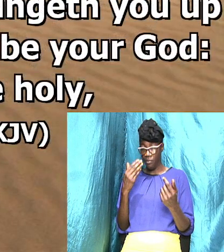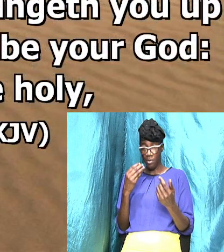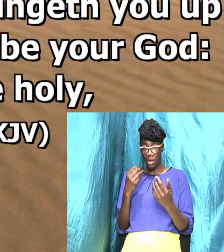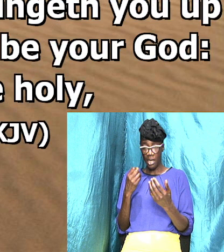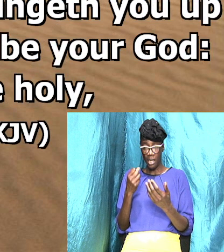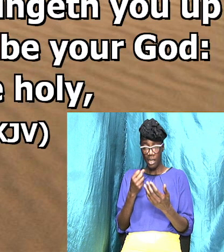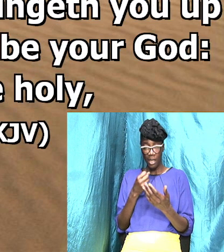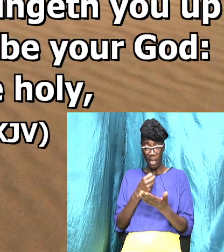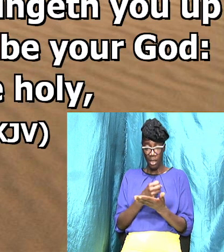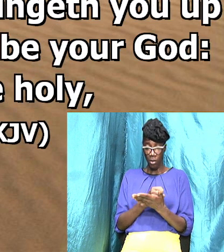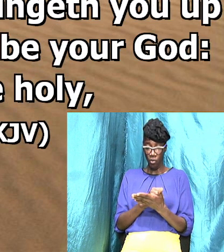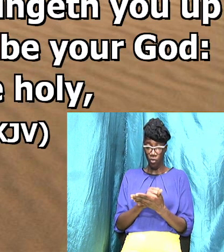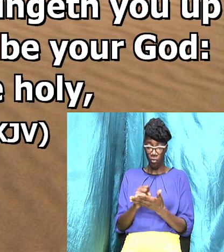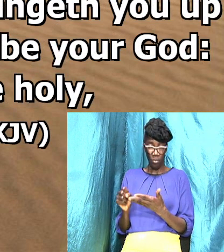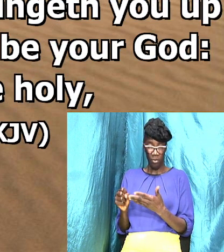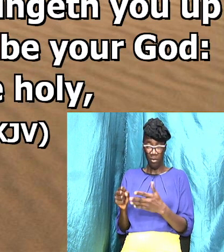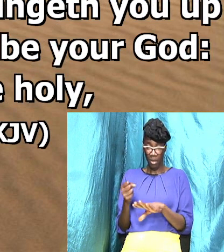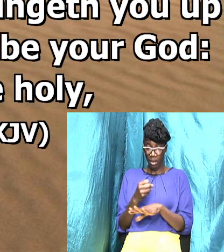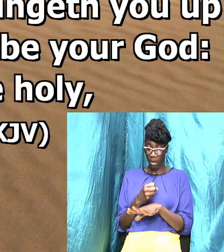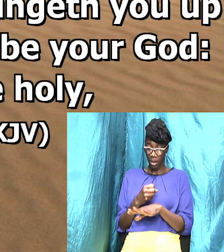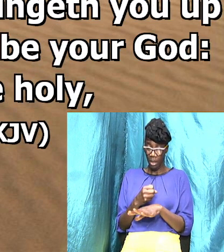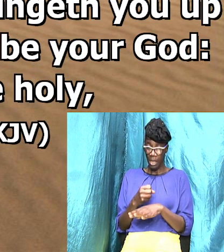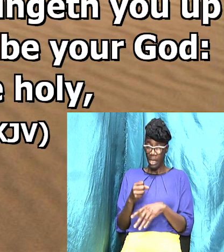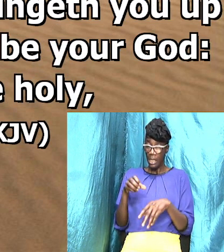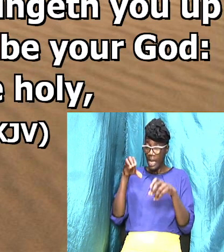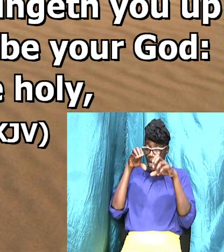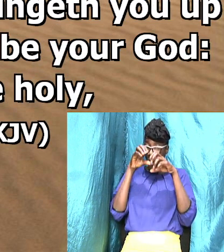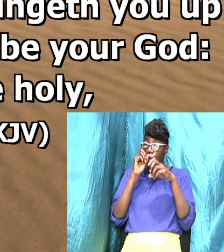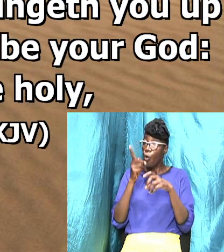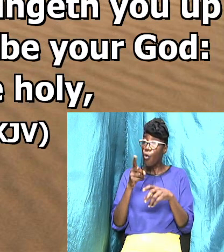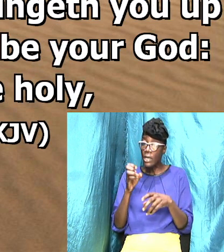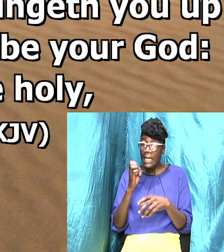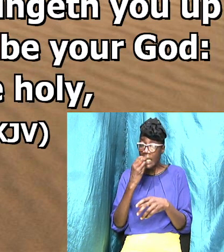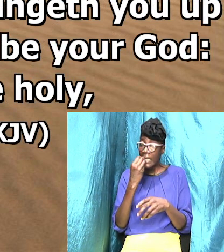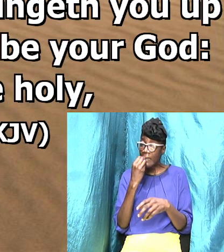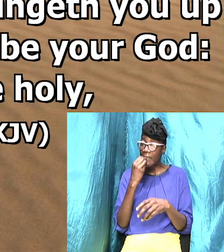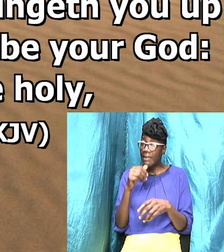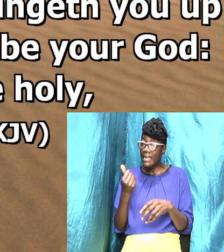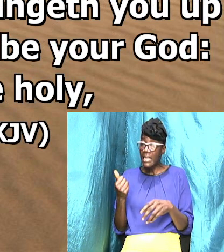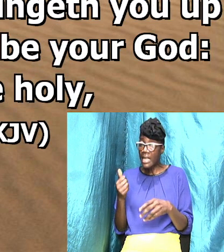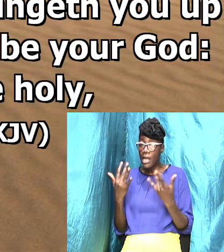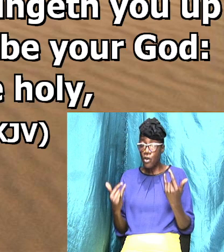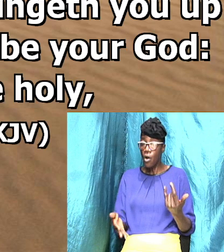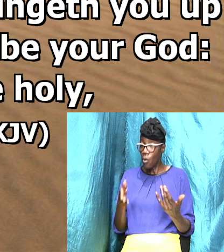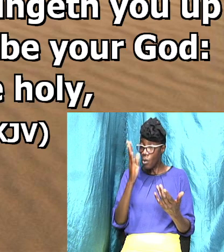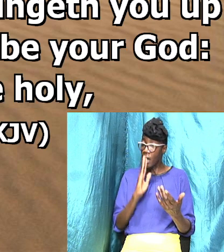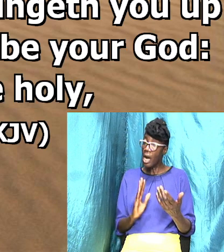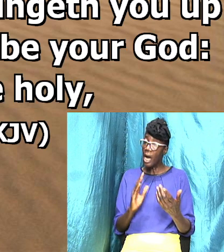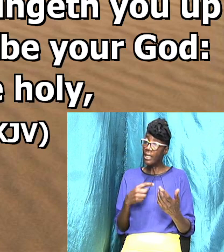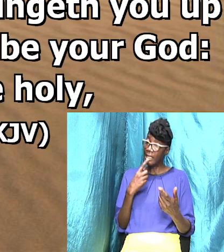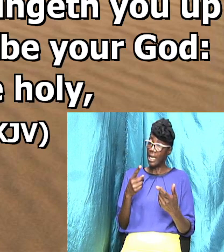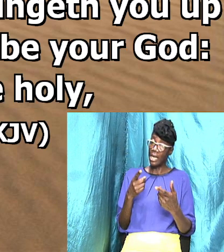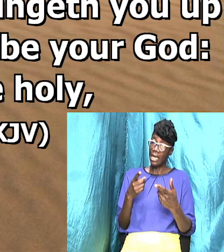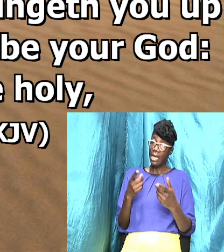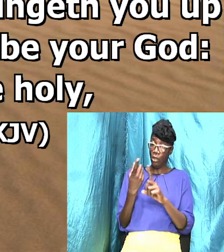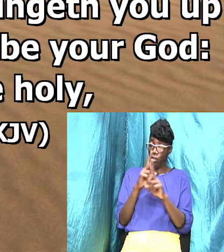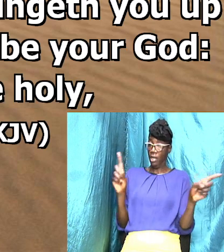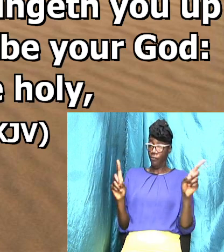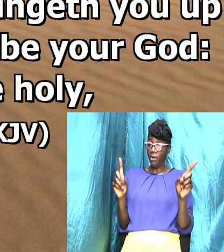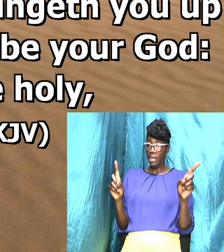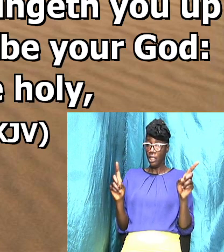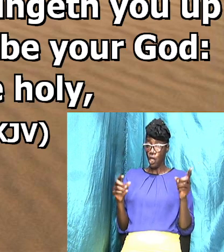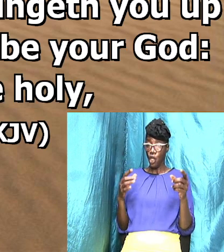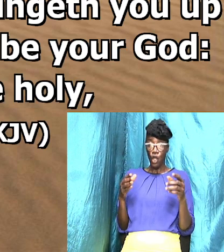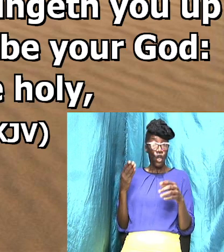could have ate anything. But now God is trying to distinguish them. And he said, look here, don't eat